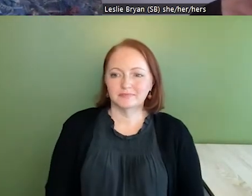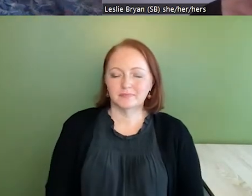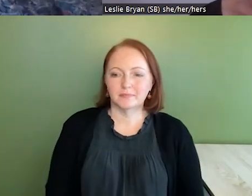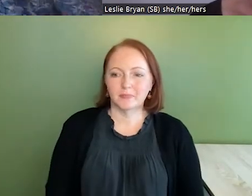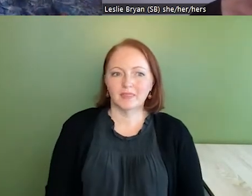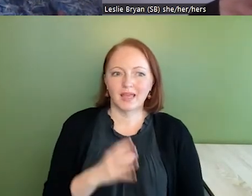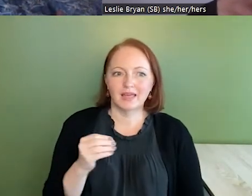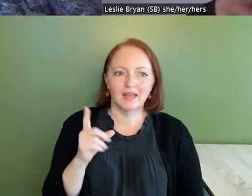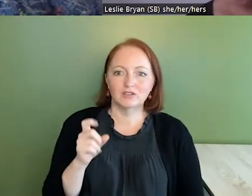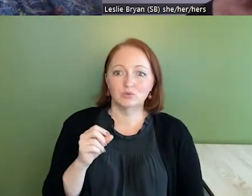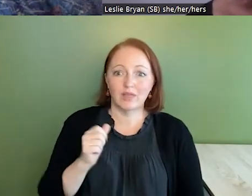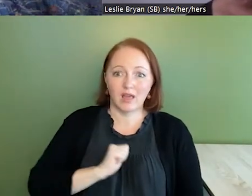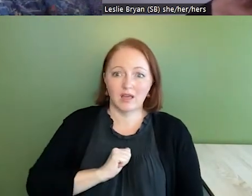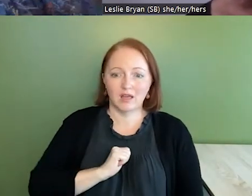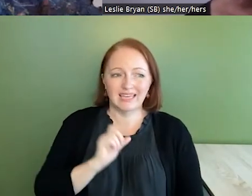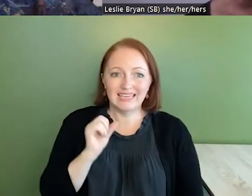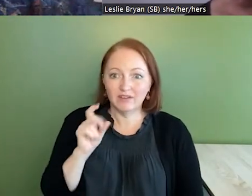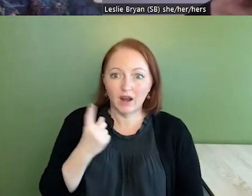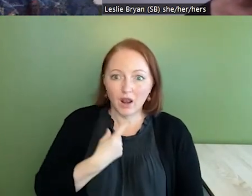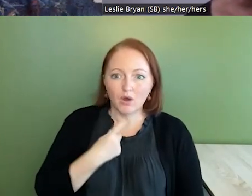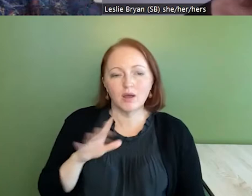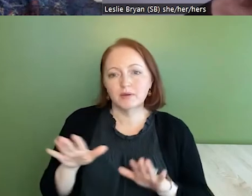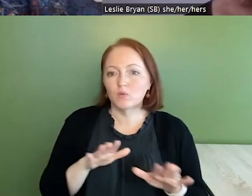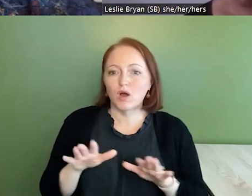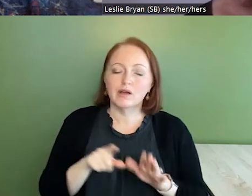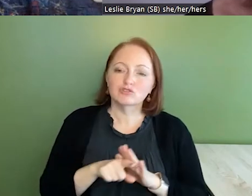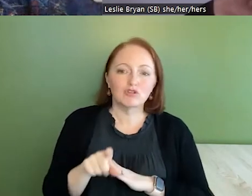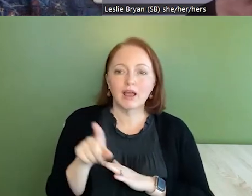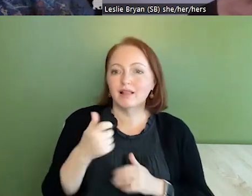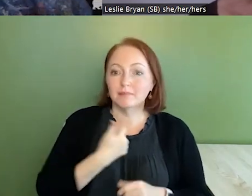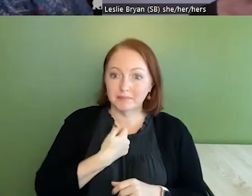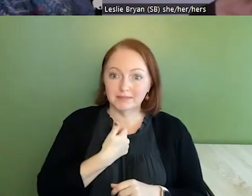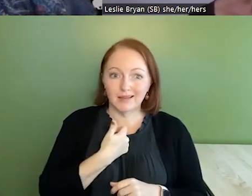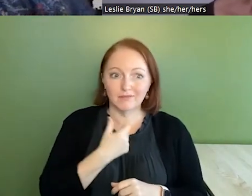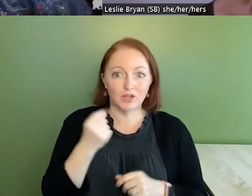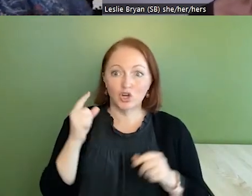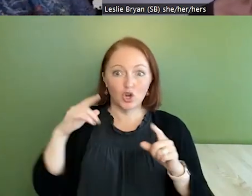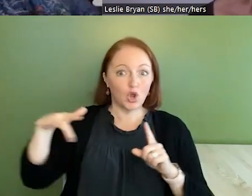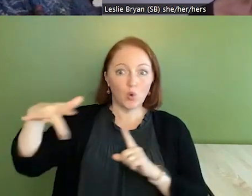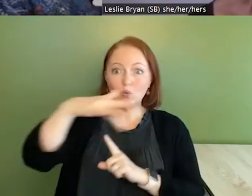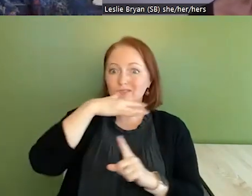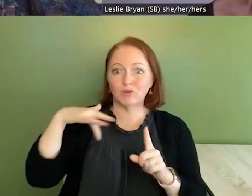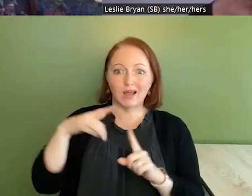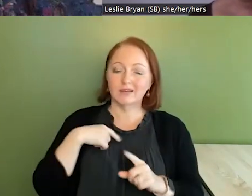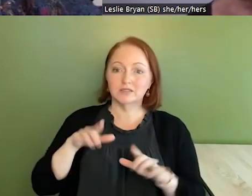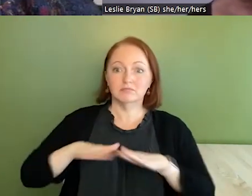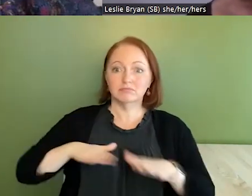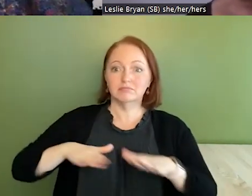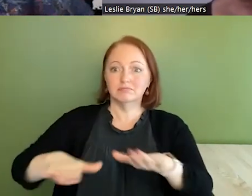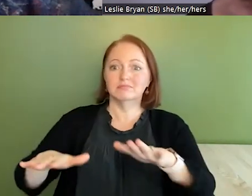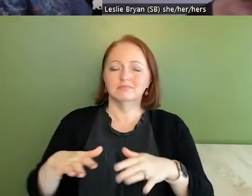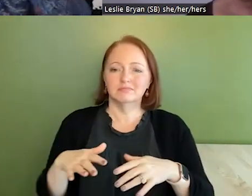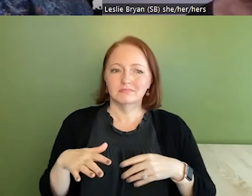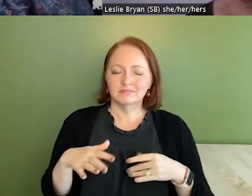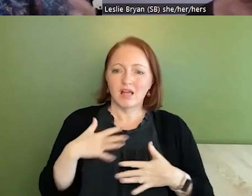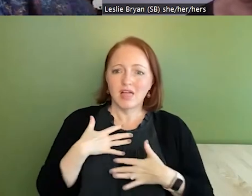I'll do that even alone. I will be on a walk, like on a trail by myself. Nobody's around me. I'll be walking fast. And I'll be